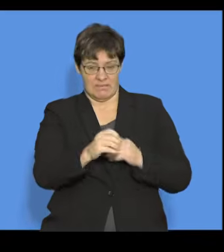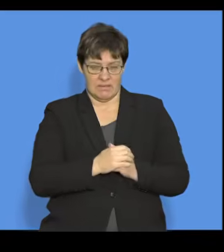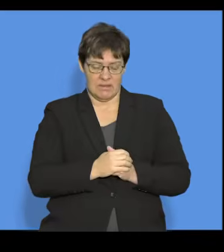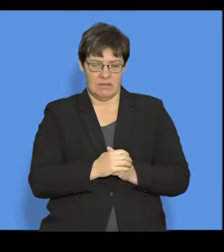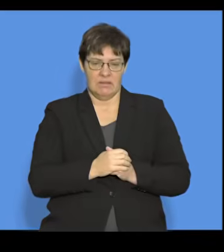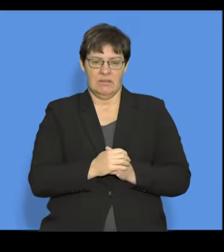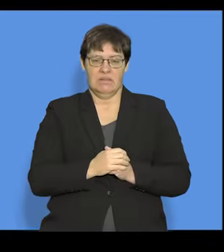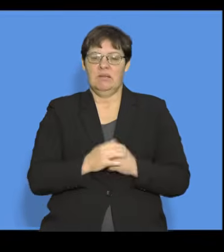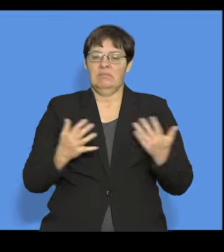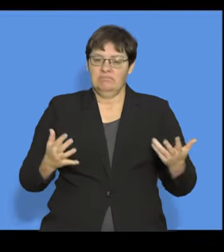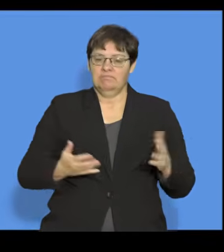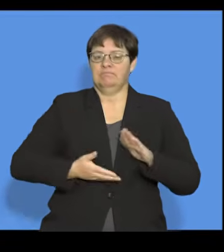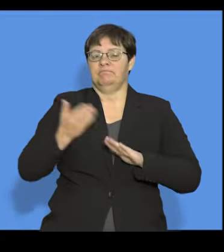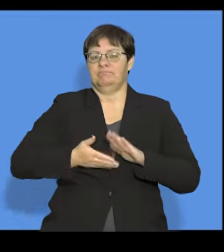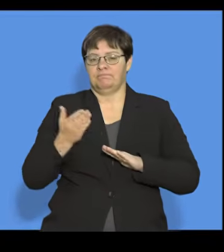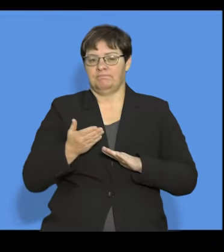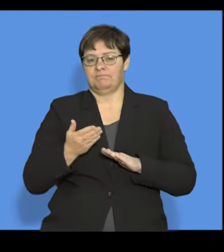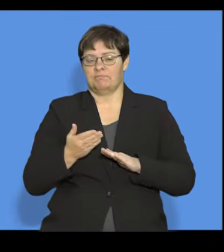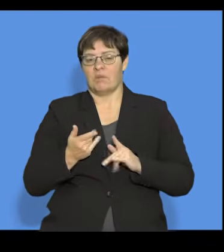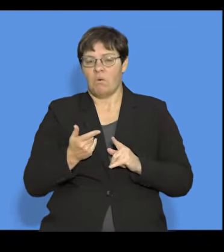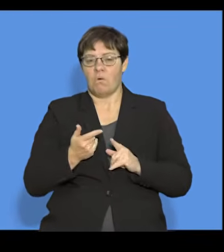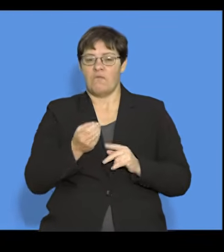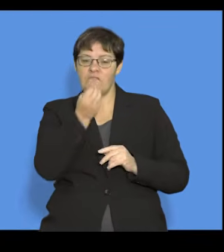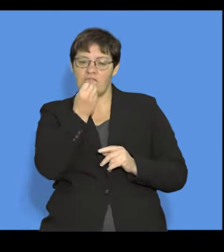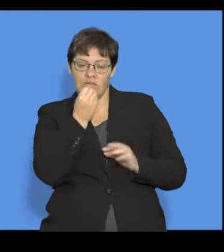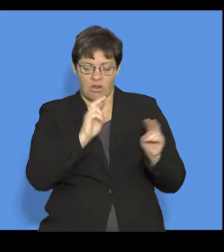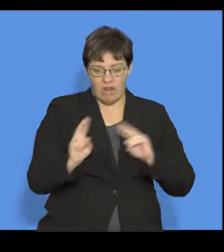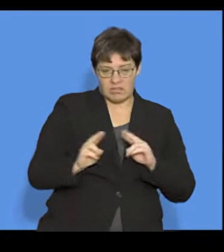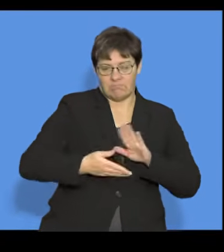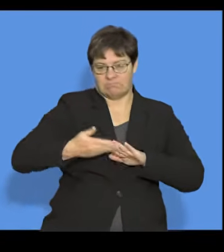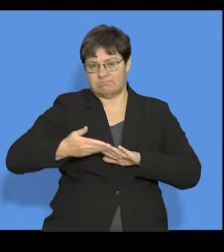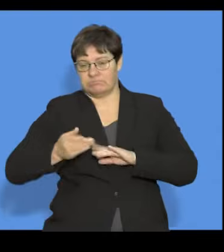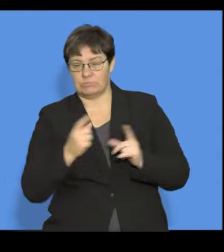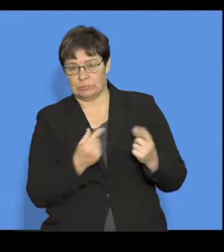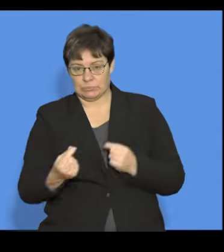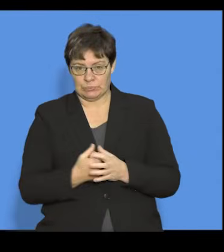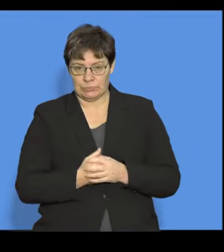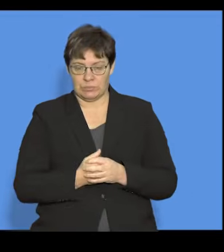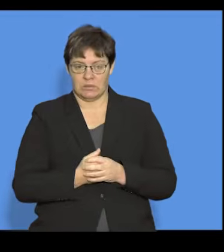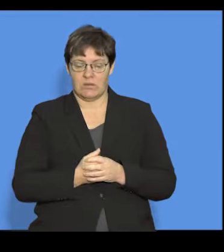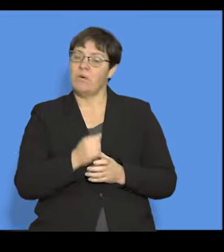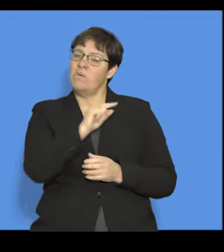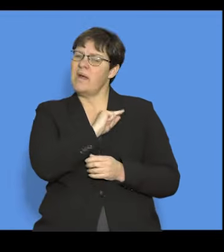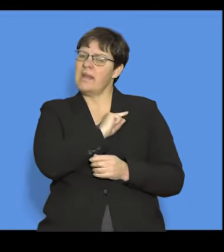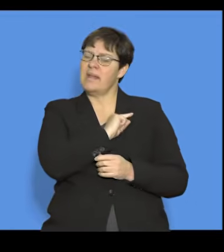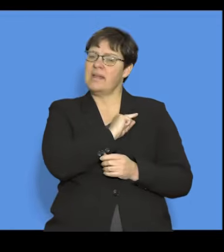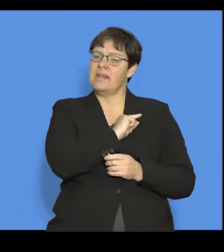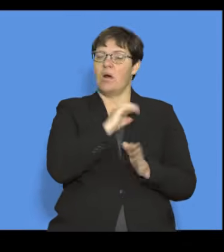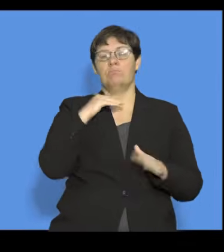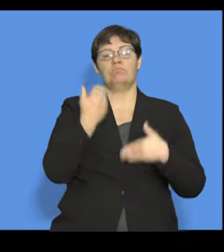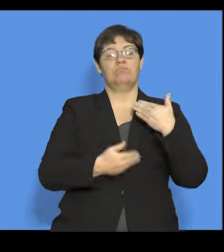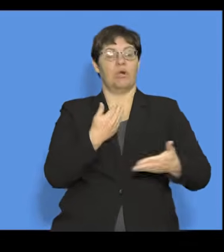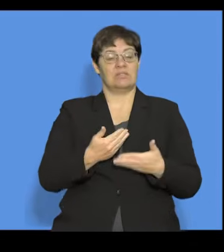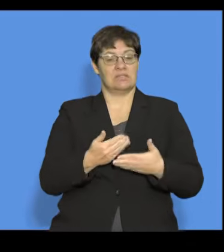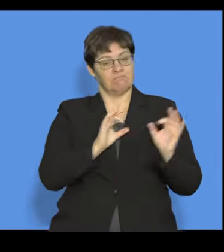at how enzymes speed up or catalyze certain reactions. And that is so that we can have the